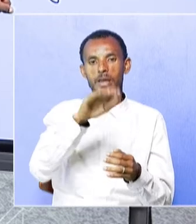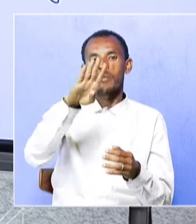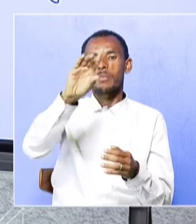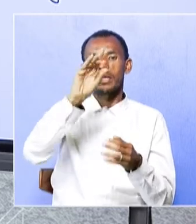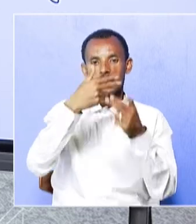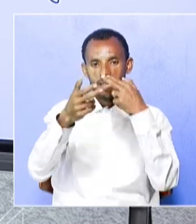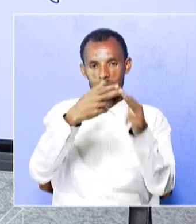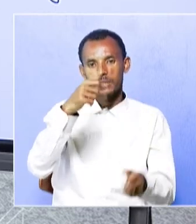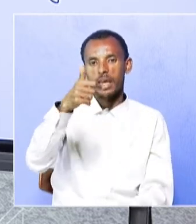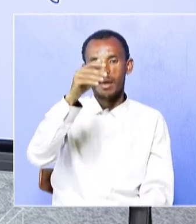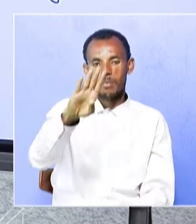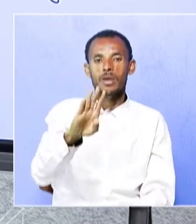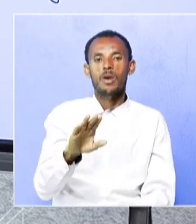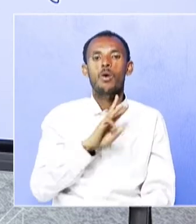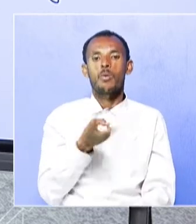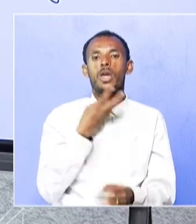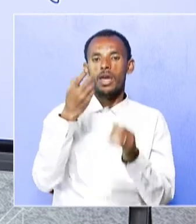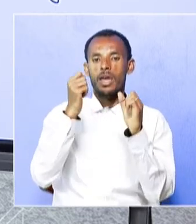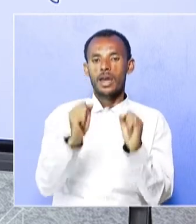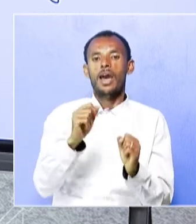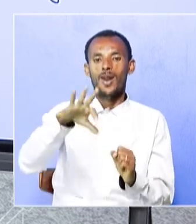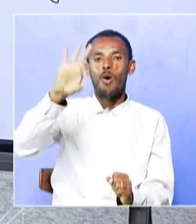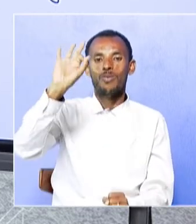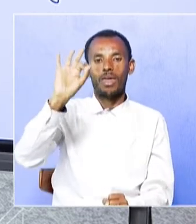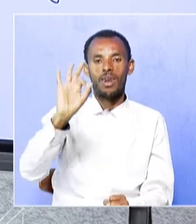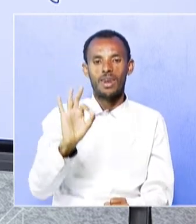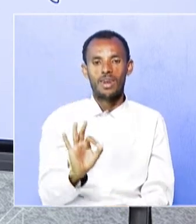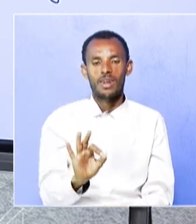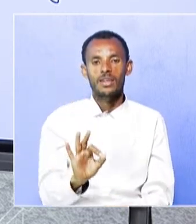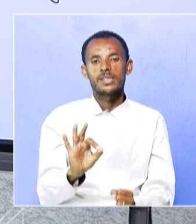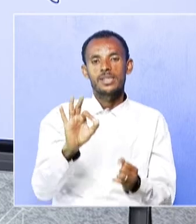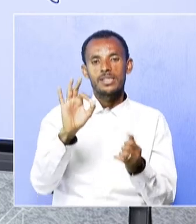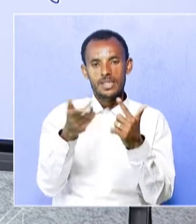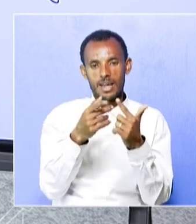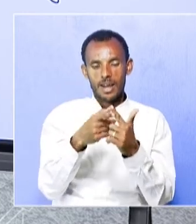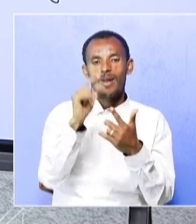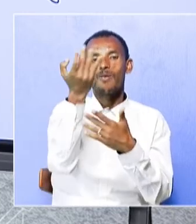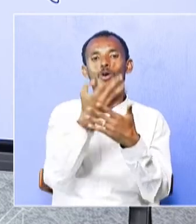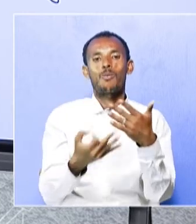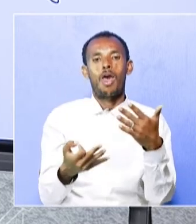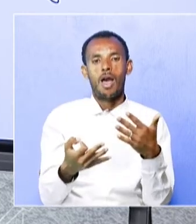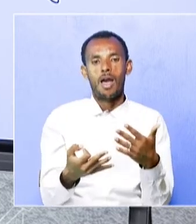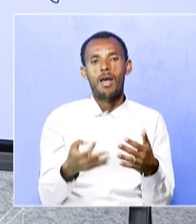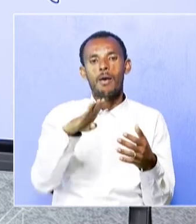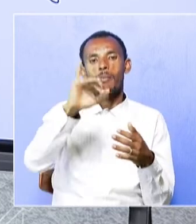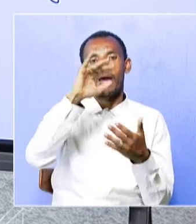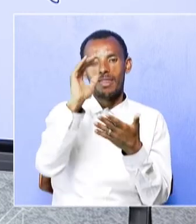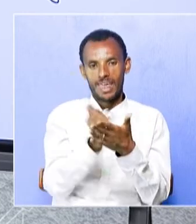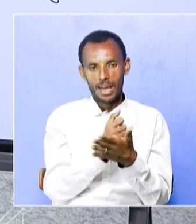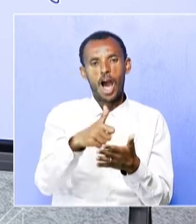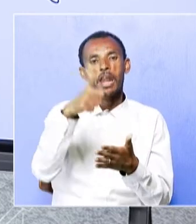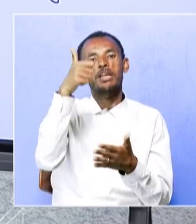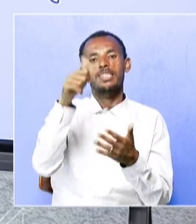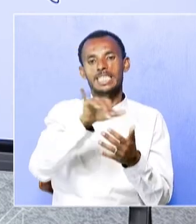BD times AB. We can obtain the second formula by taking